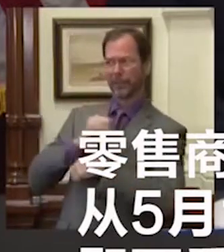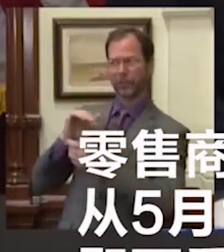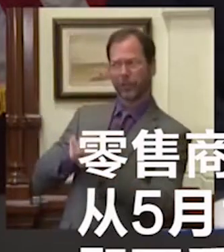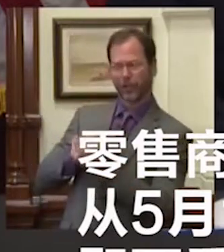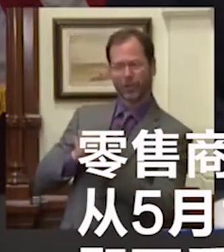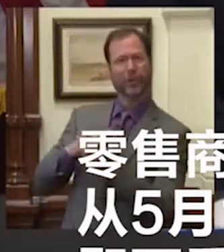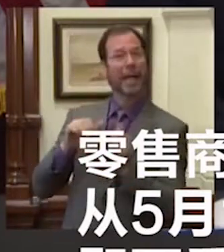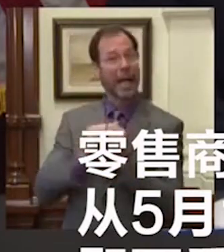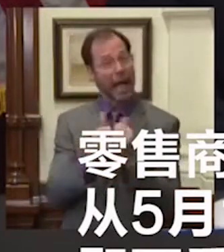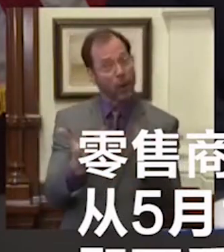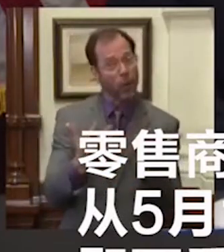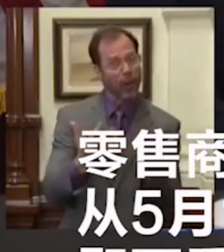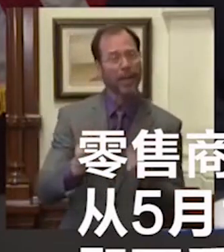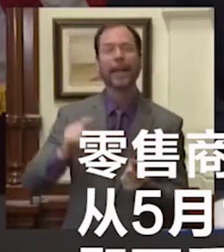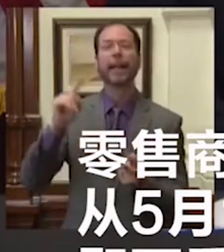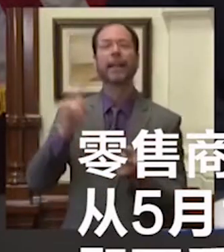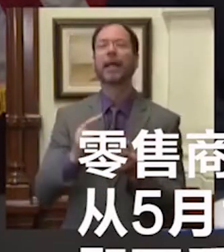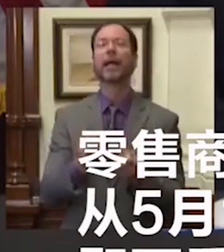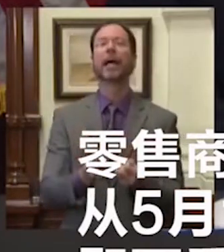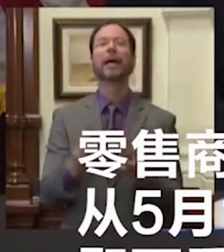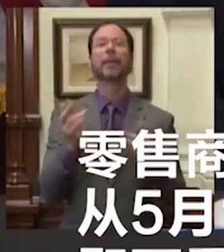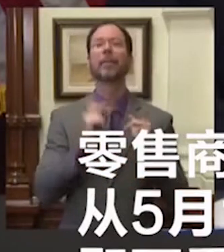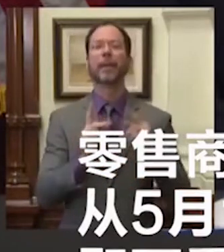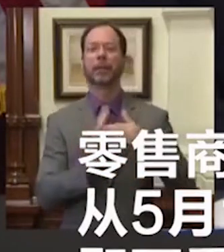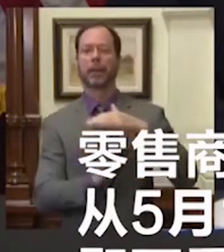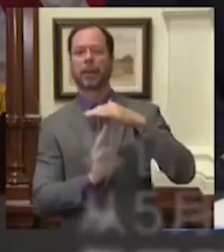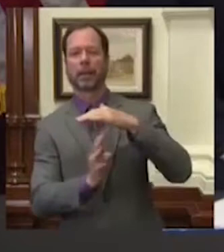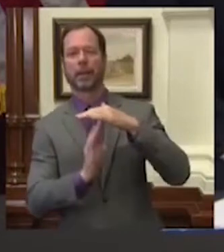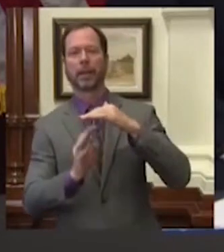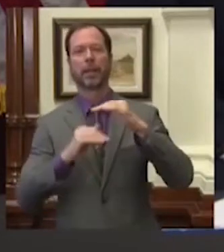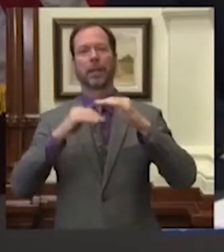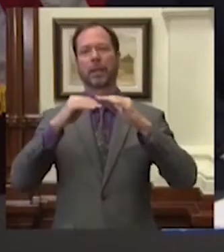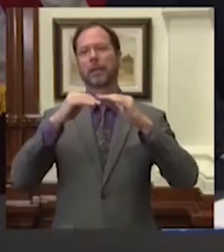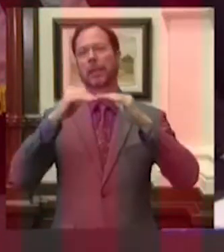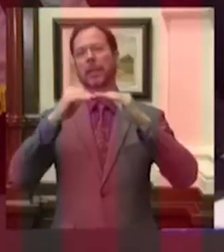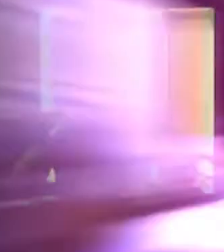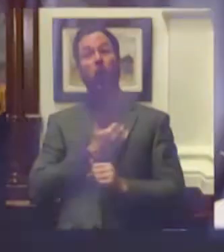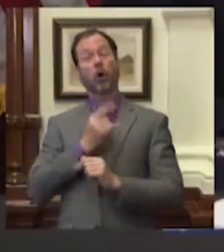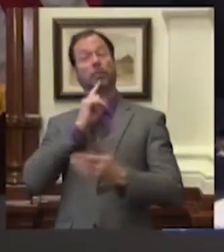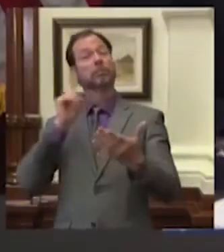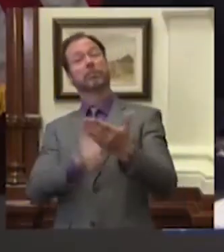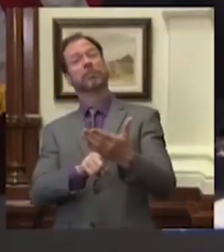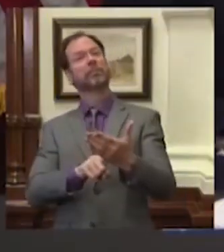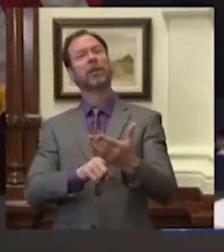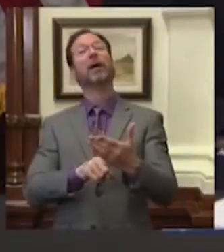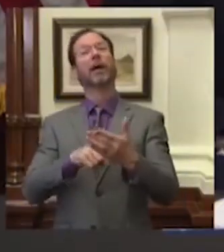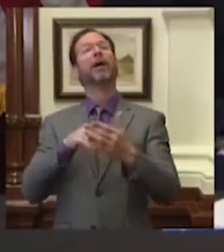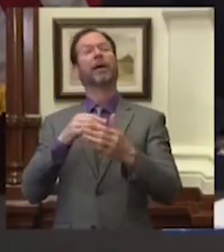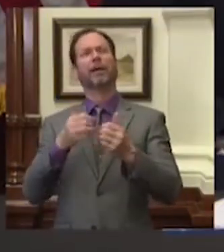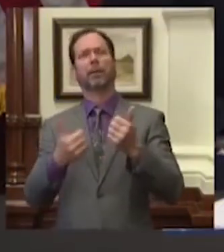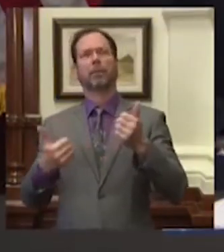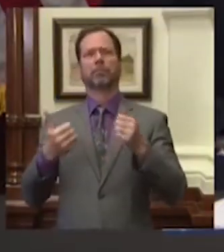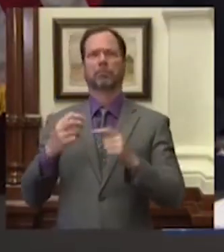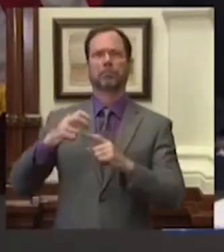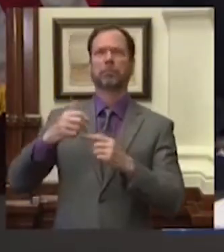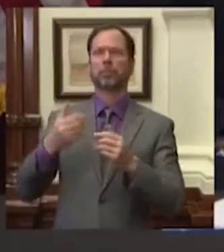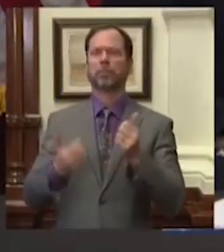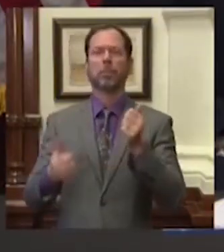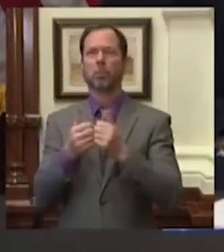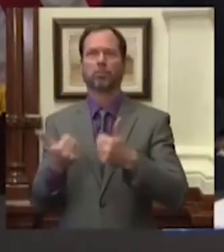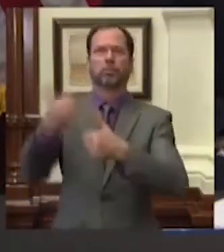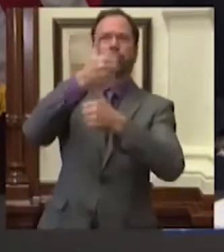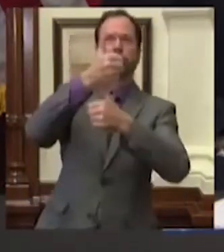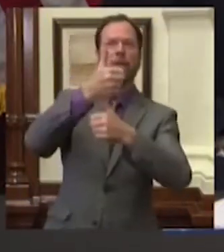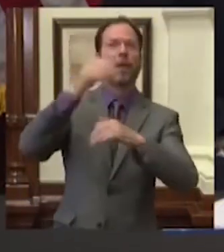am limiting occupancy to no more than 25%. If phase one